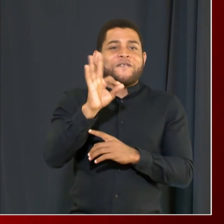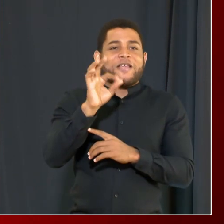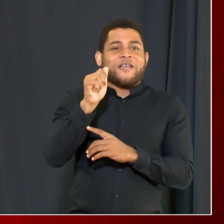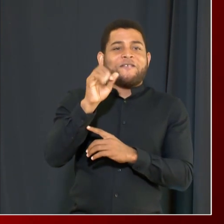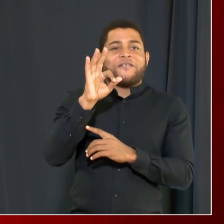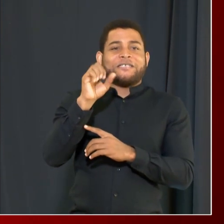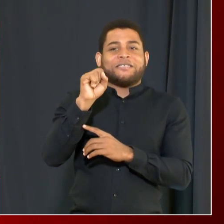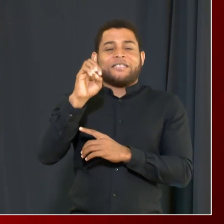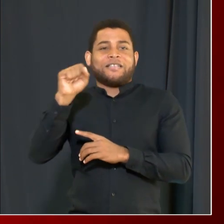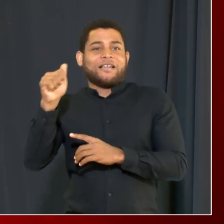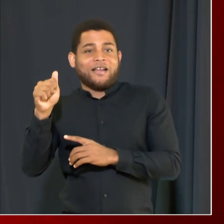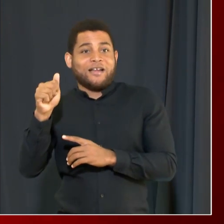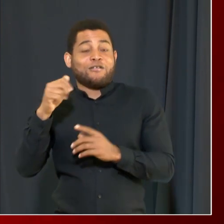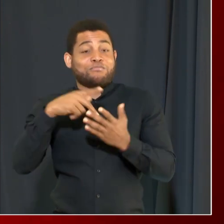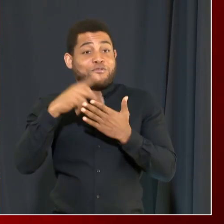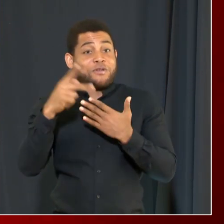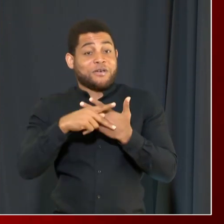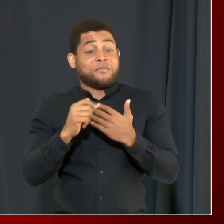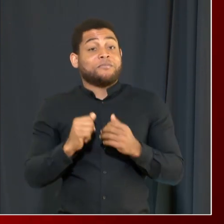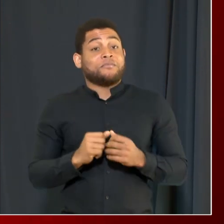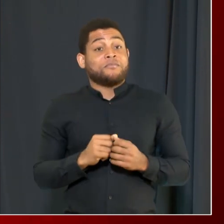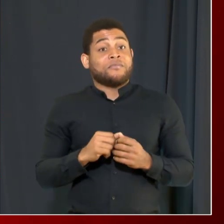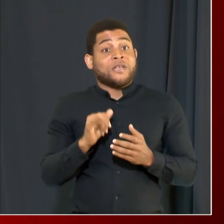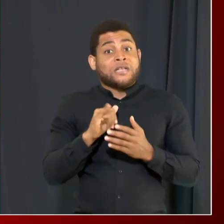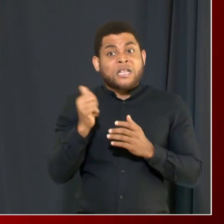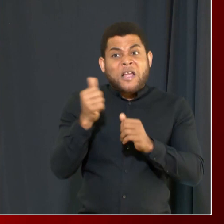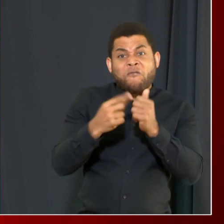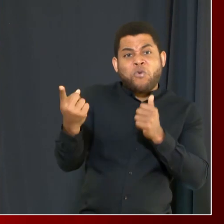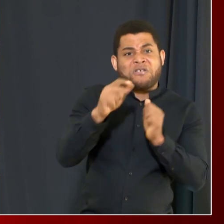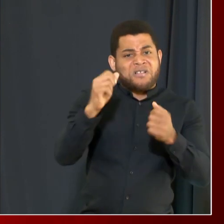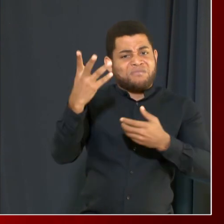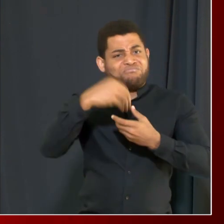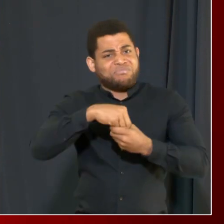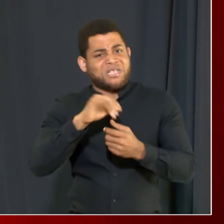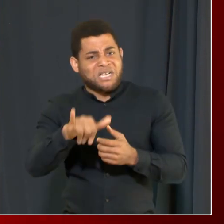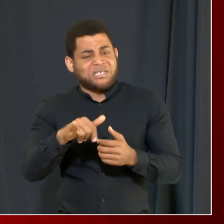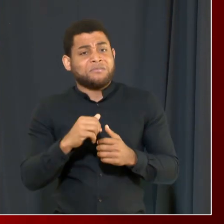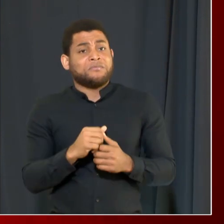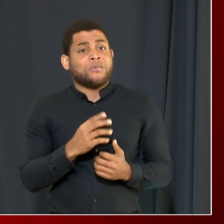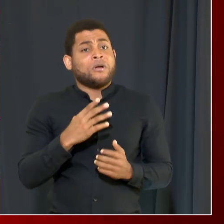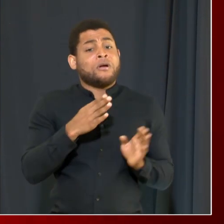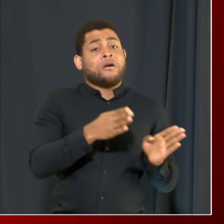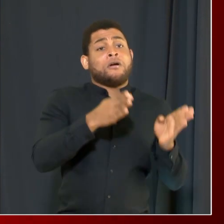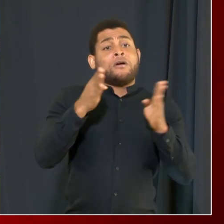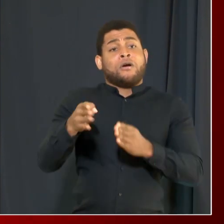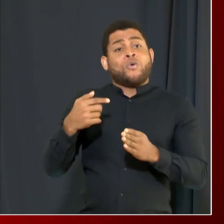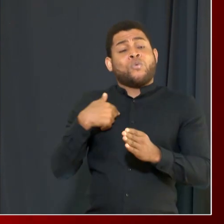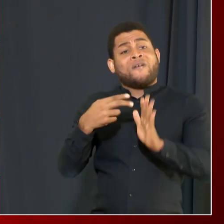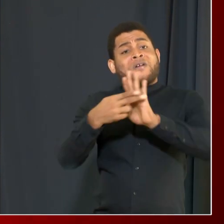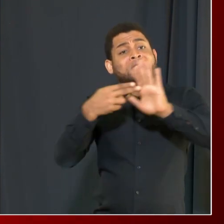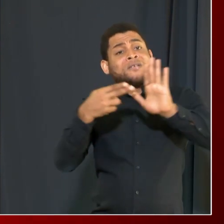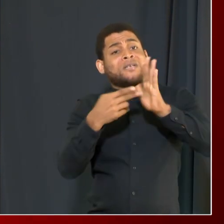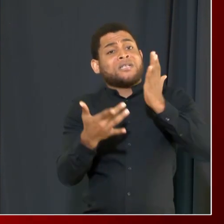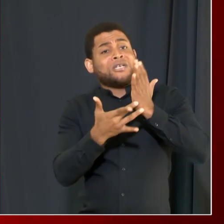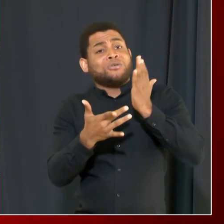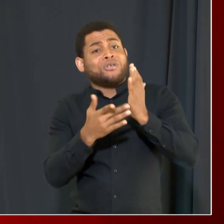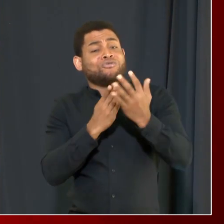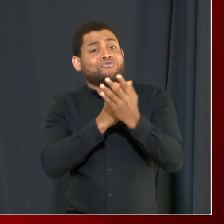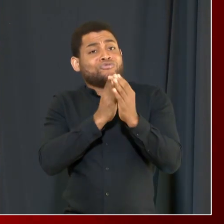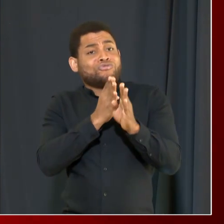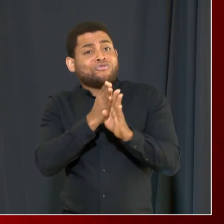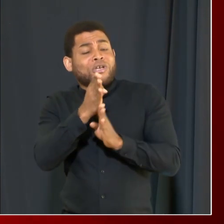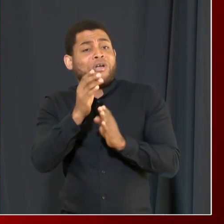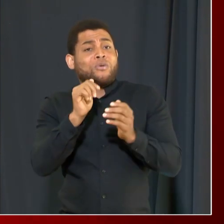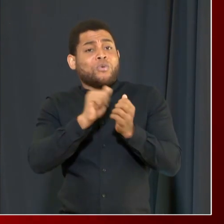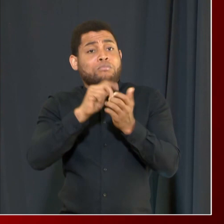getting everybody involved in. I also want to highlight the number of career and technical programs that we have launched. I